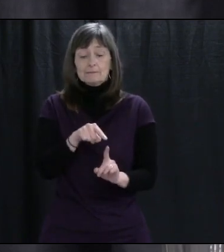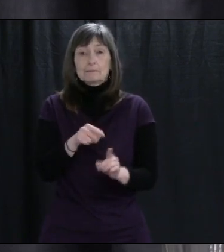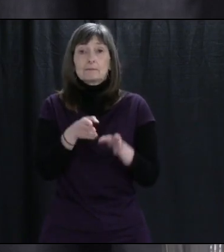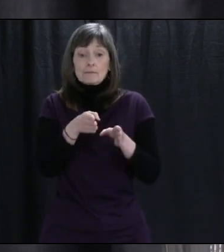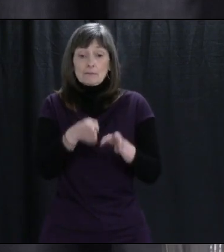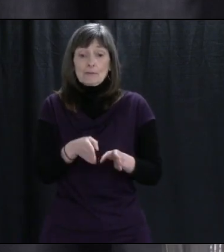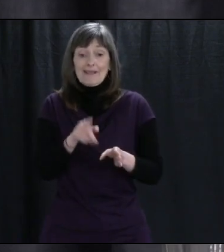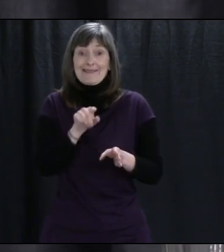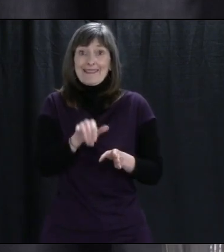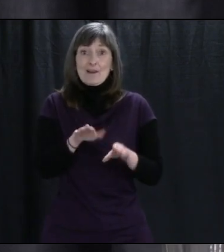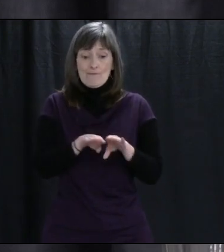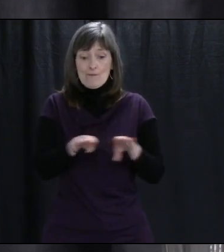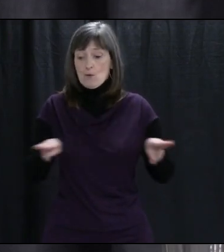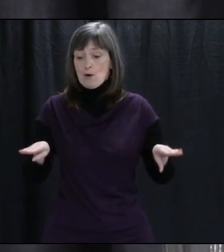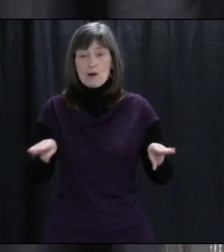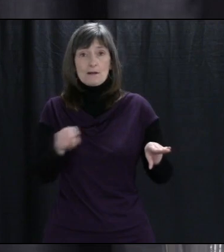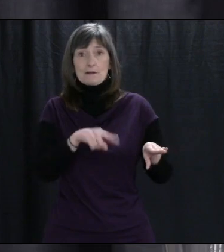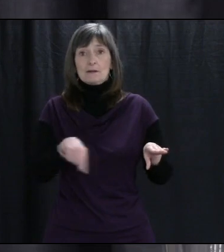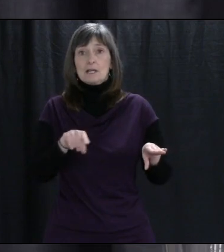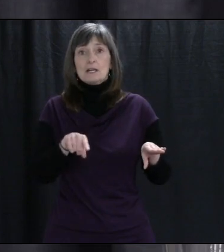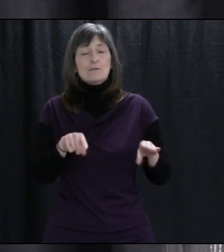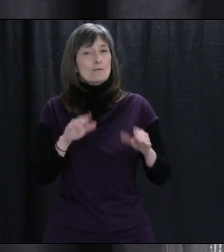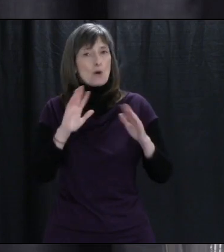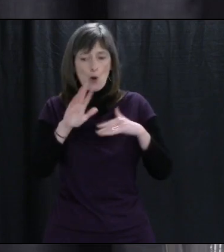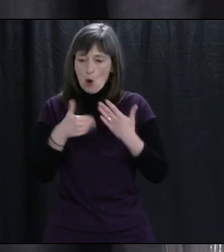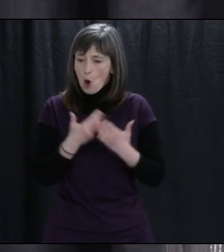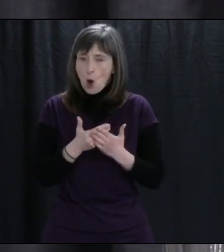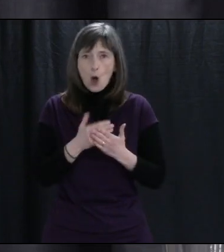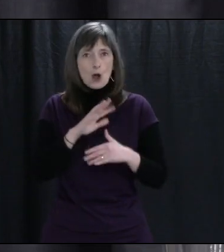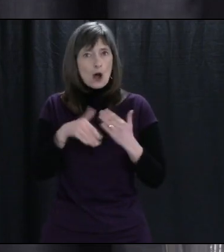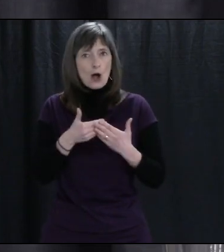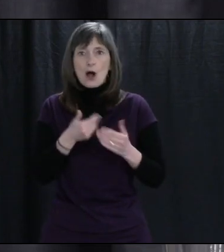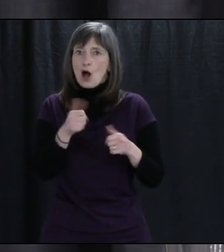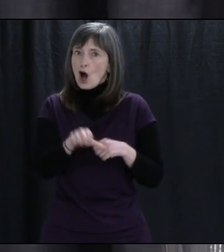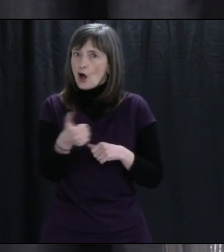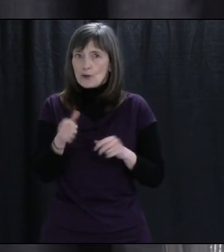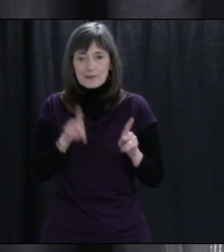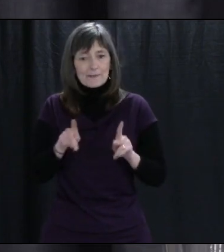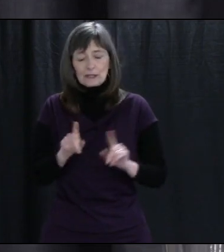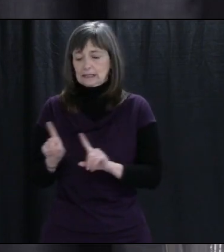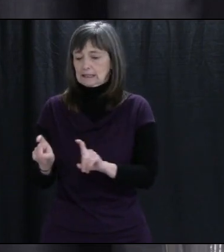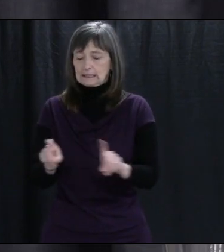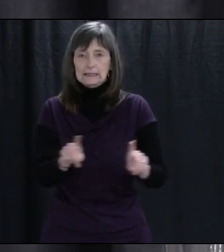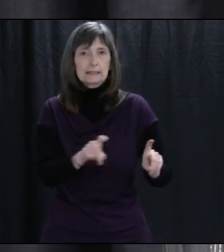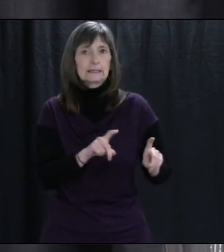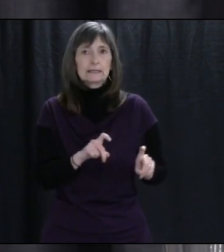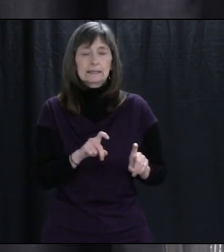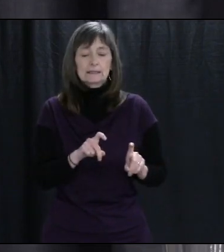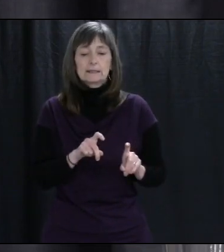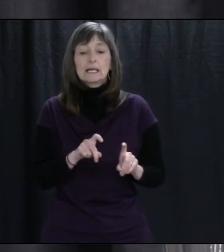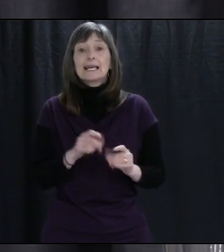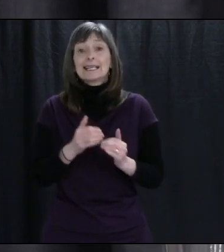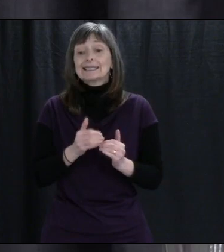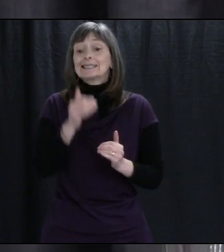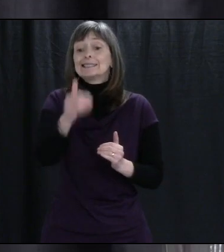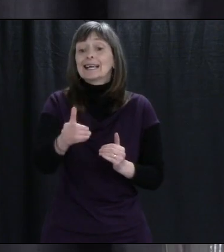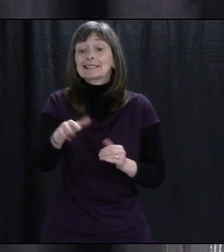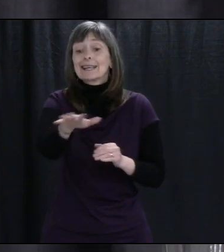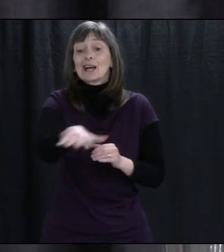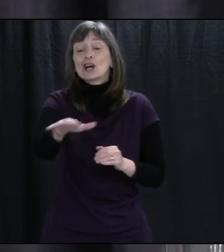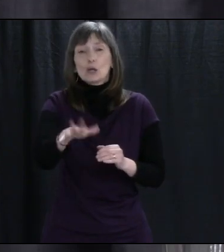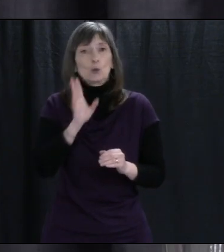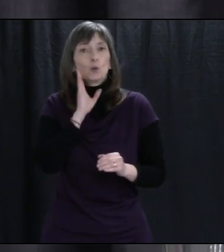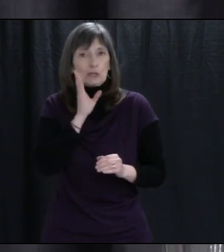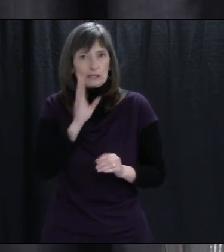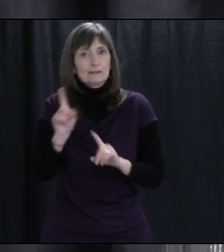individual's unit has all been screened and tested. The surrounding unit will be. The staff have